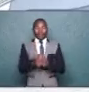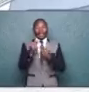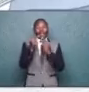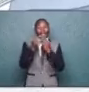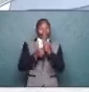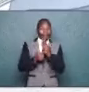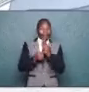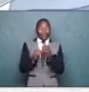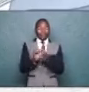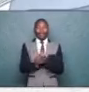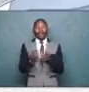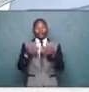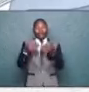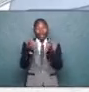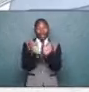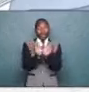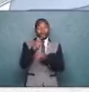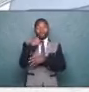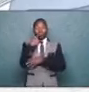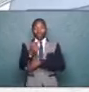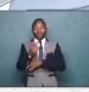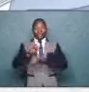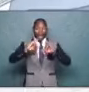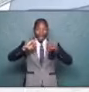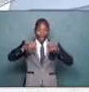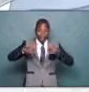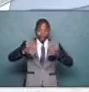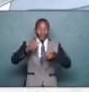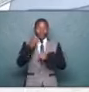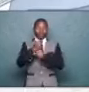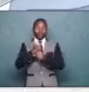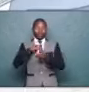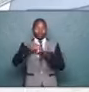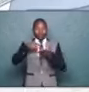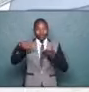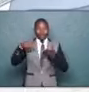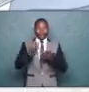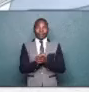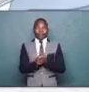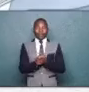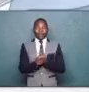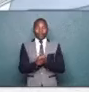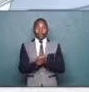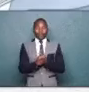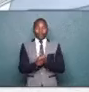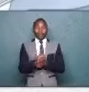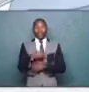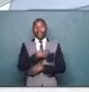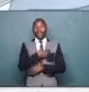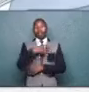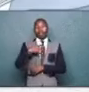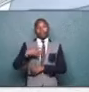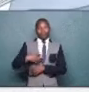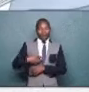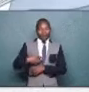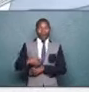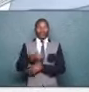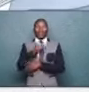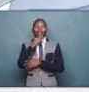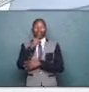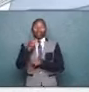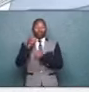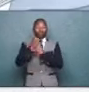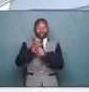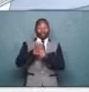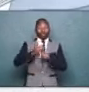Dates, councils for the pilot voter registration. Ladies and gentlemen, the